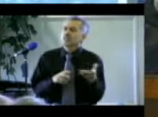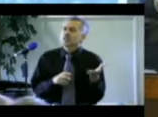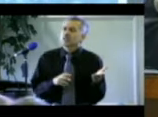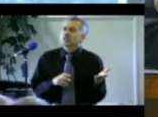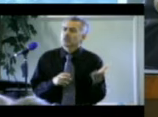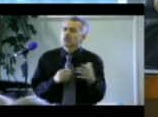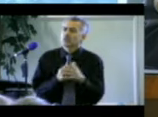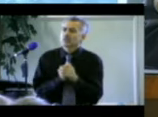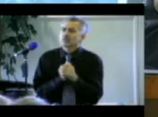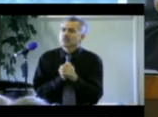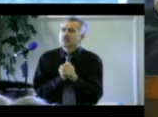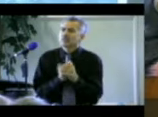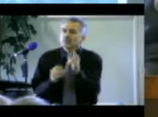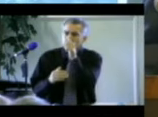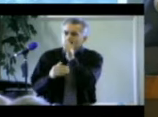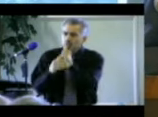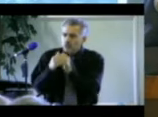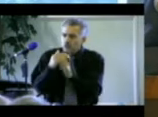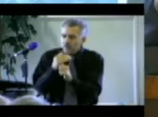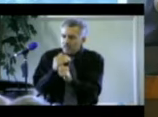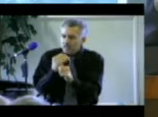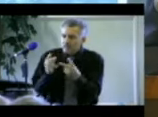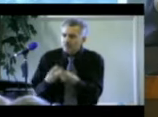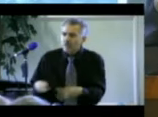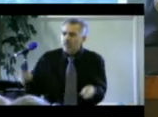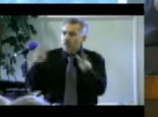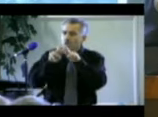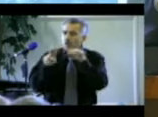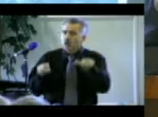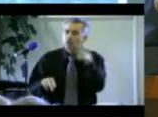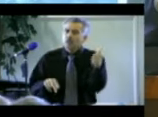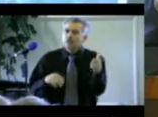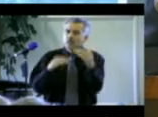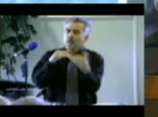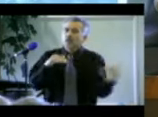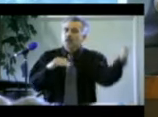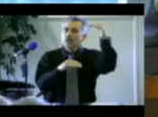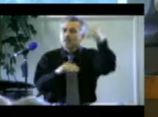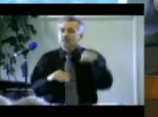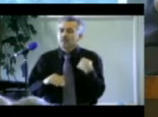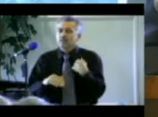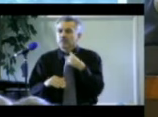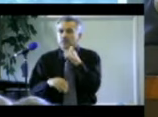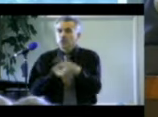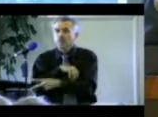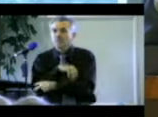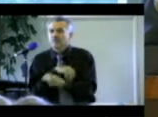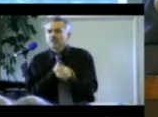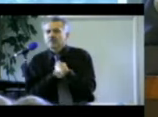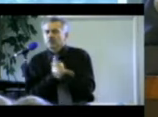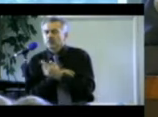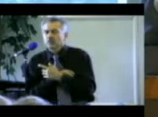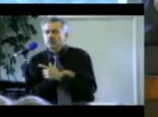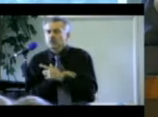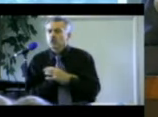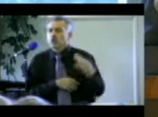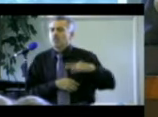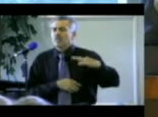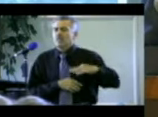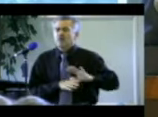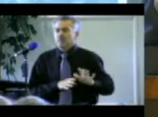conceit, rather in humility. Value others above yourselves, not looking to your own interests, but each of you to the